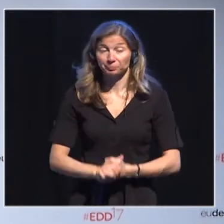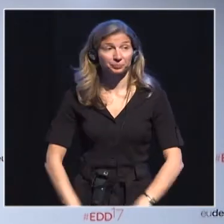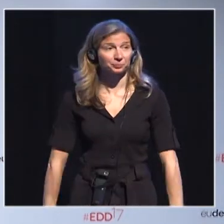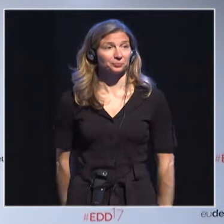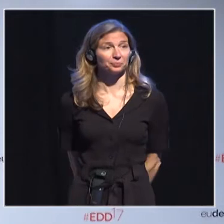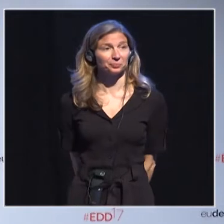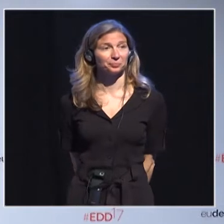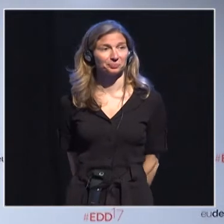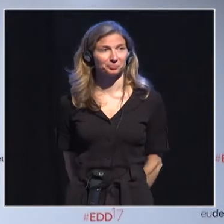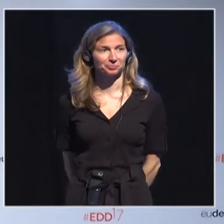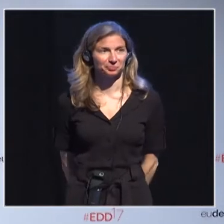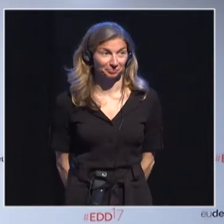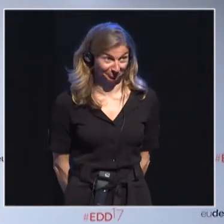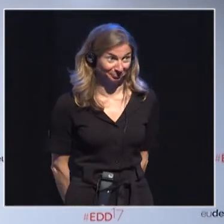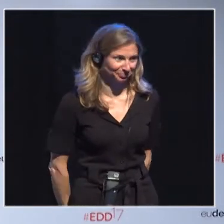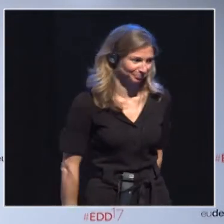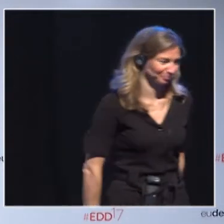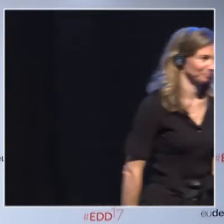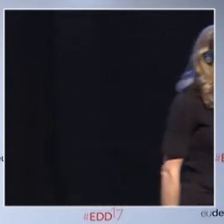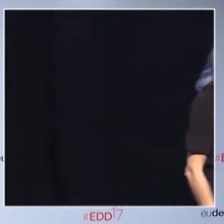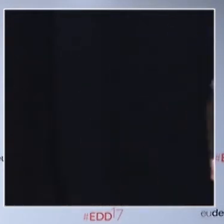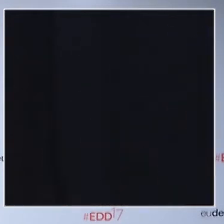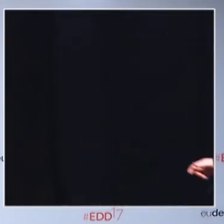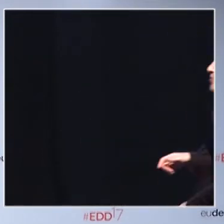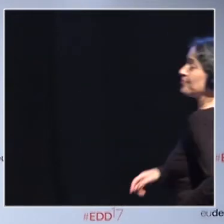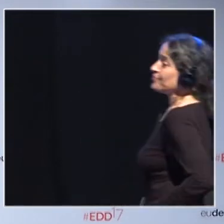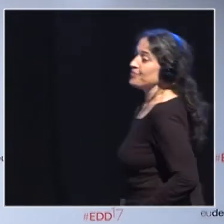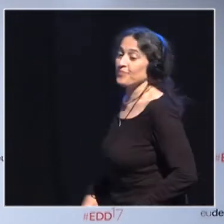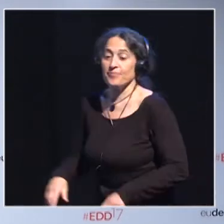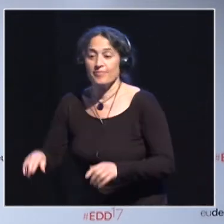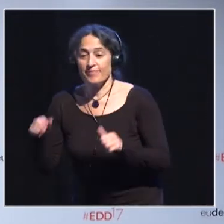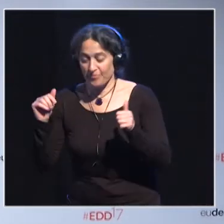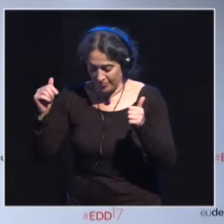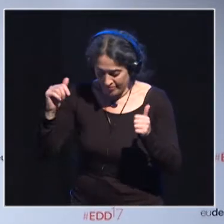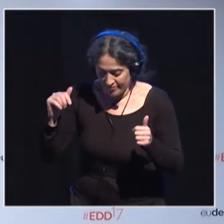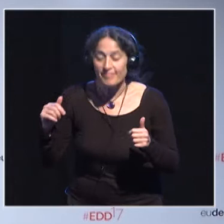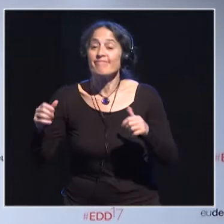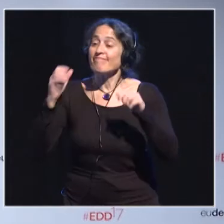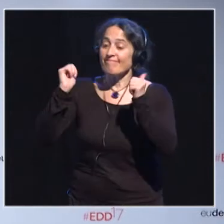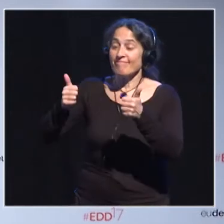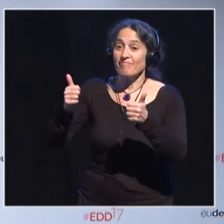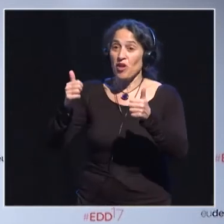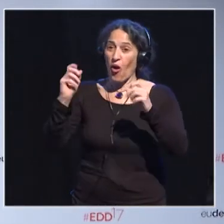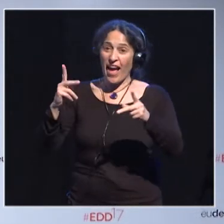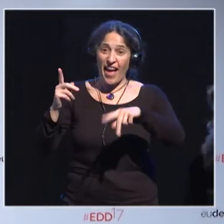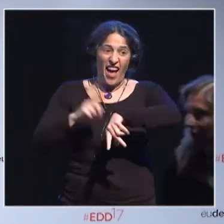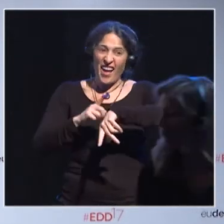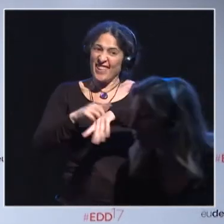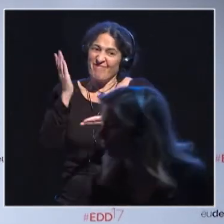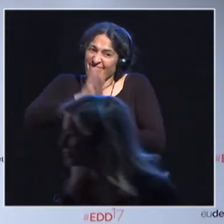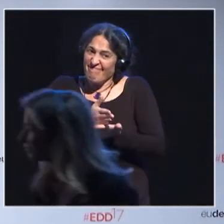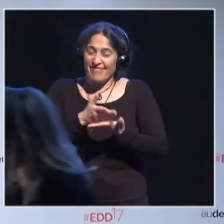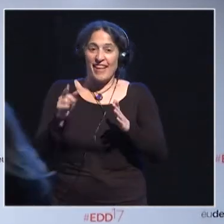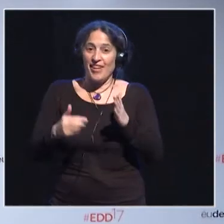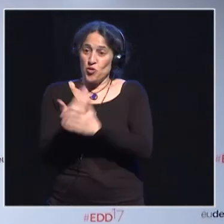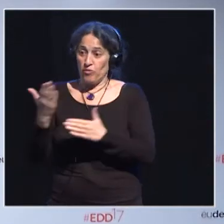Okay, I'm being prompted to move on to the next session, I'm sorry. But again, get your phones out. It's time for another interactive